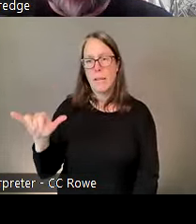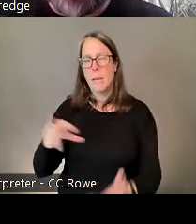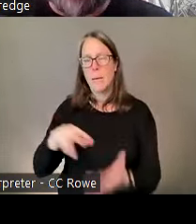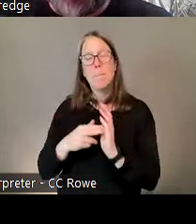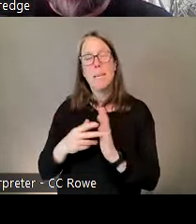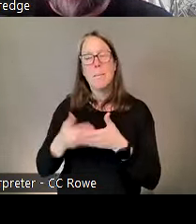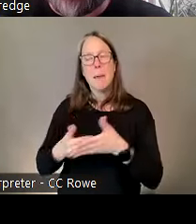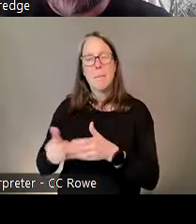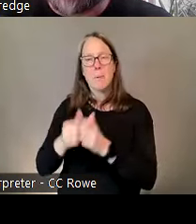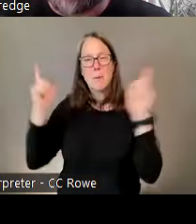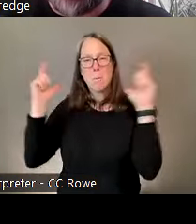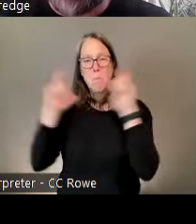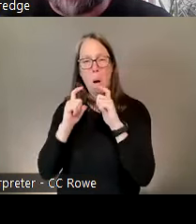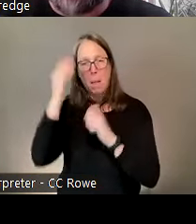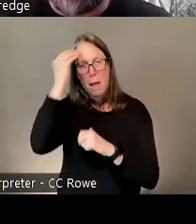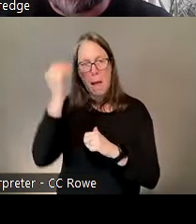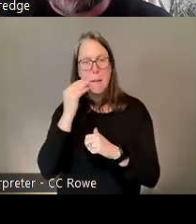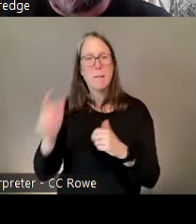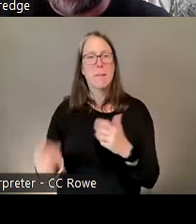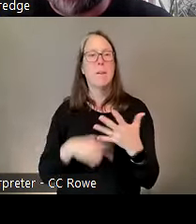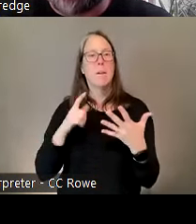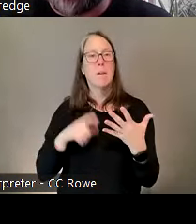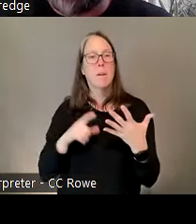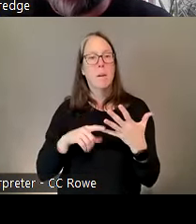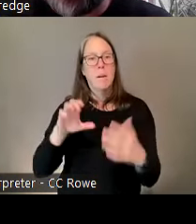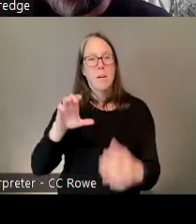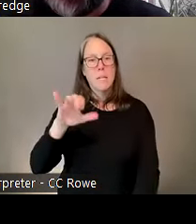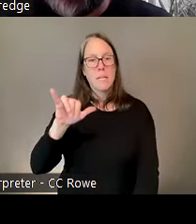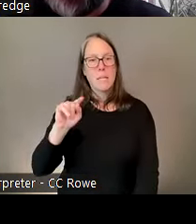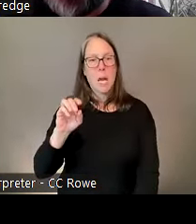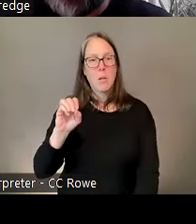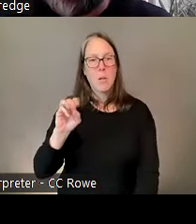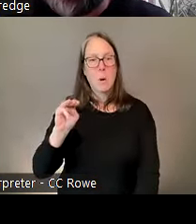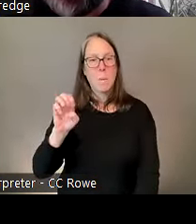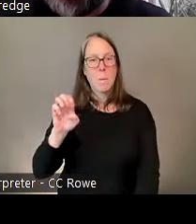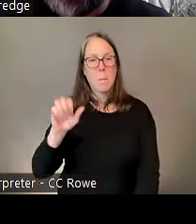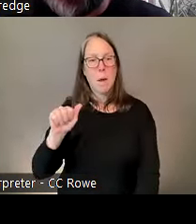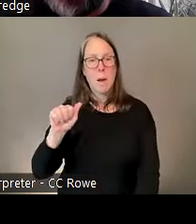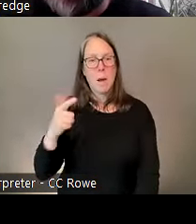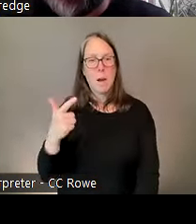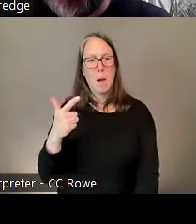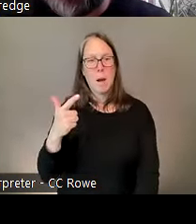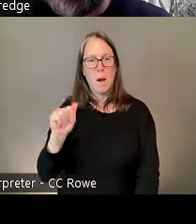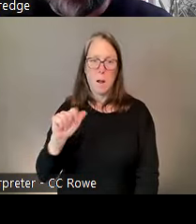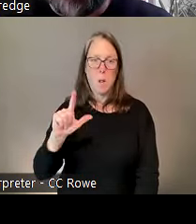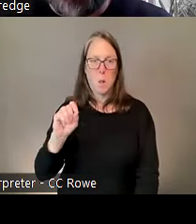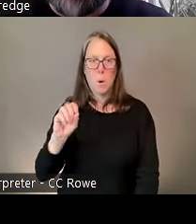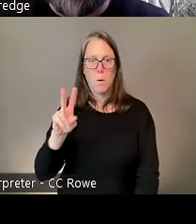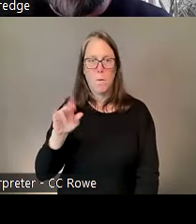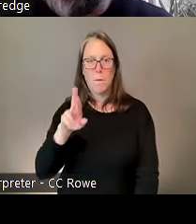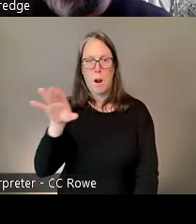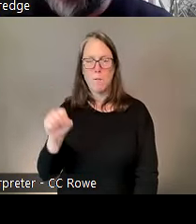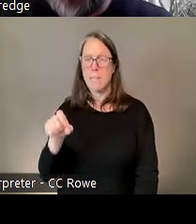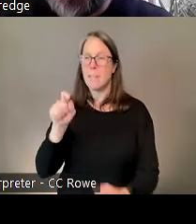And then cytomegalovirus is a pretty common virus, and it can cause a rash. And it also can cause calcifications in the